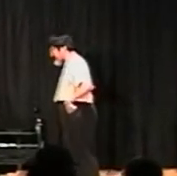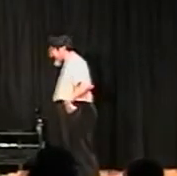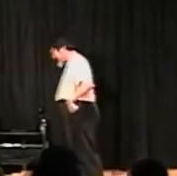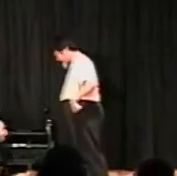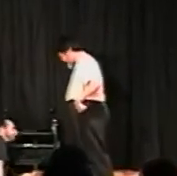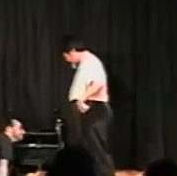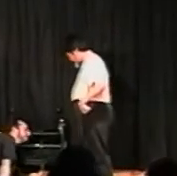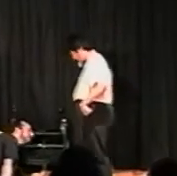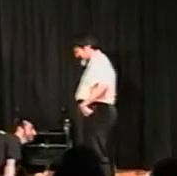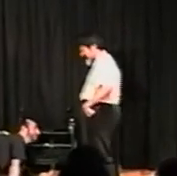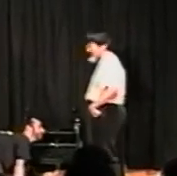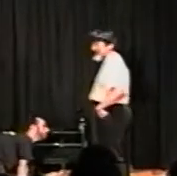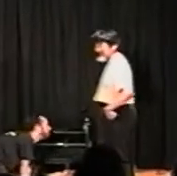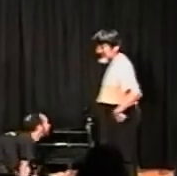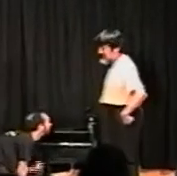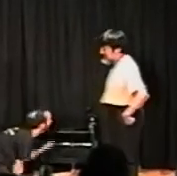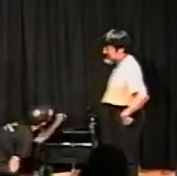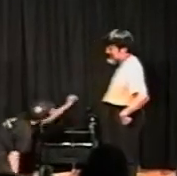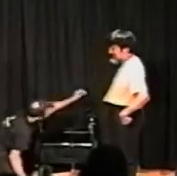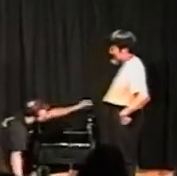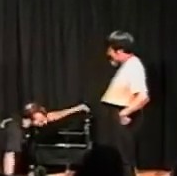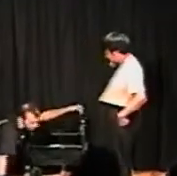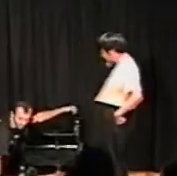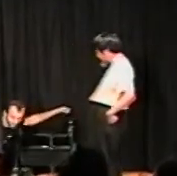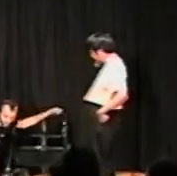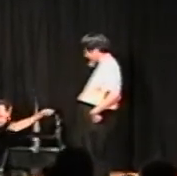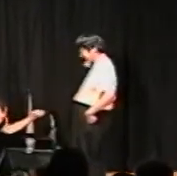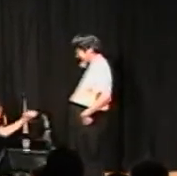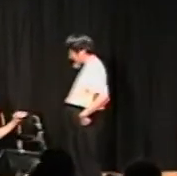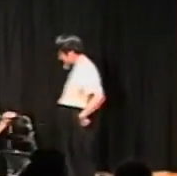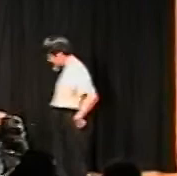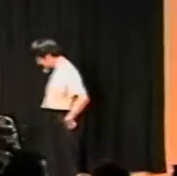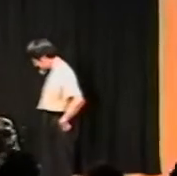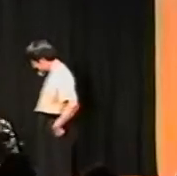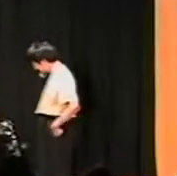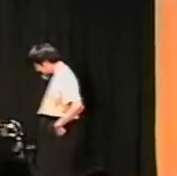and put them here for a sec. I'll pick up my bathroom. Oh.